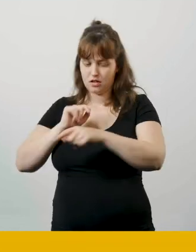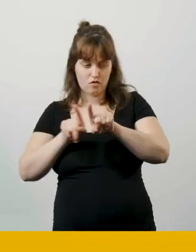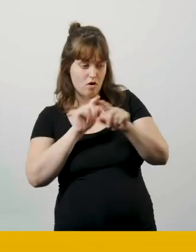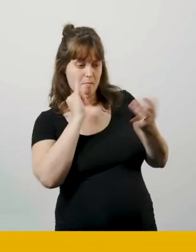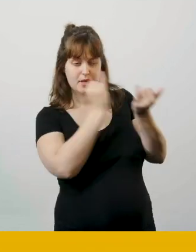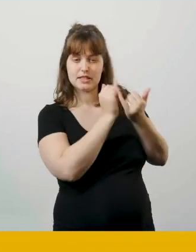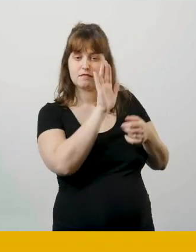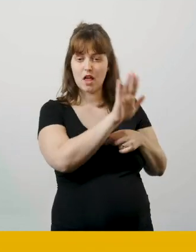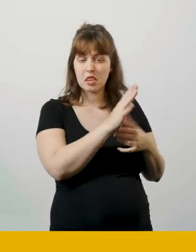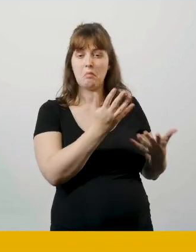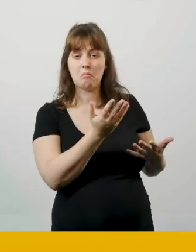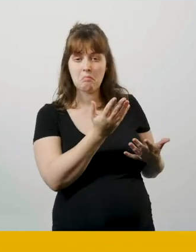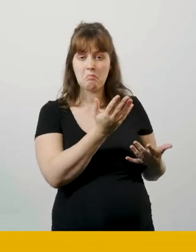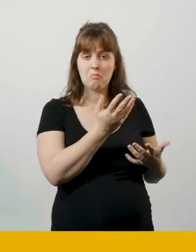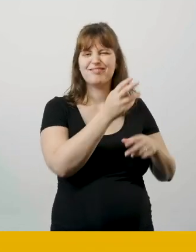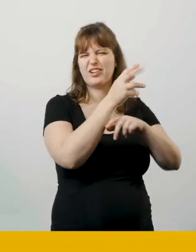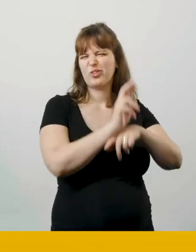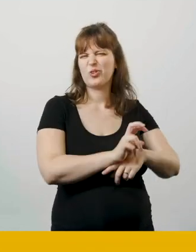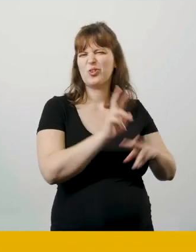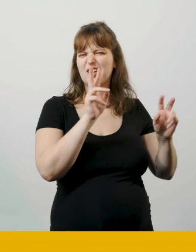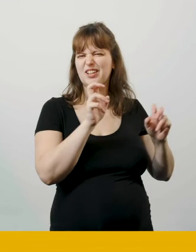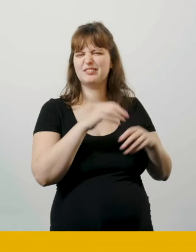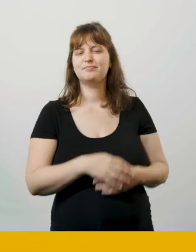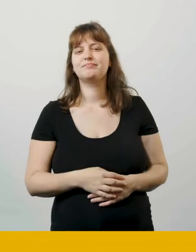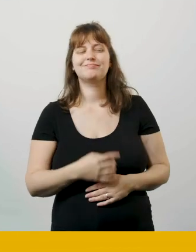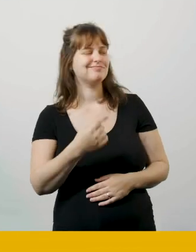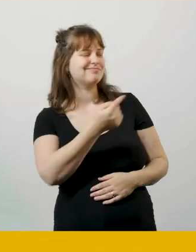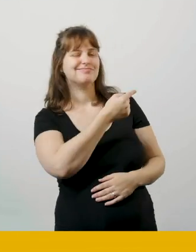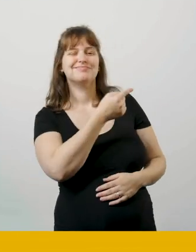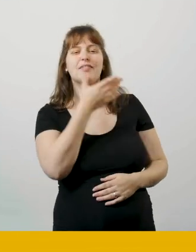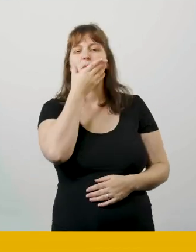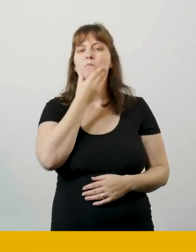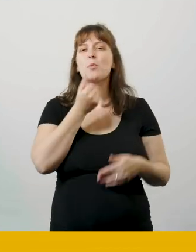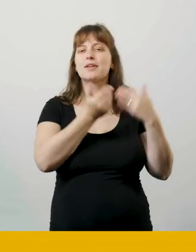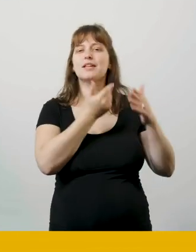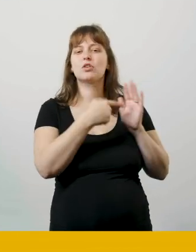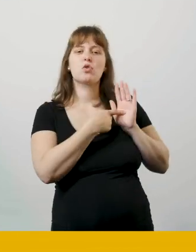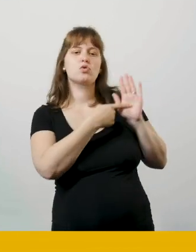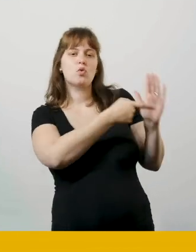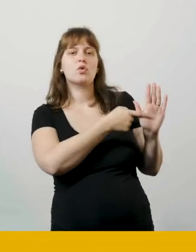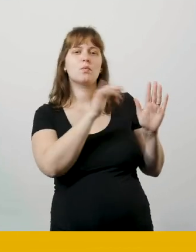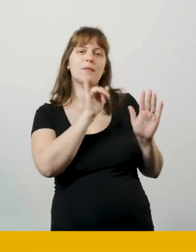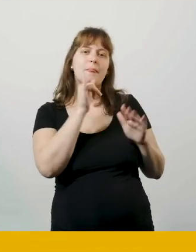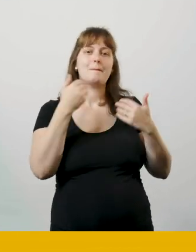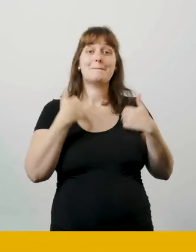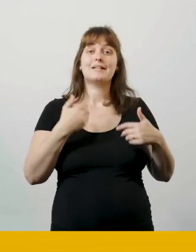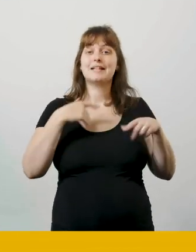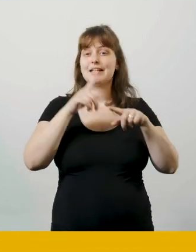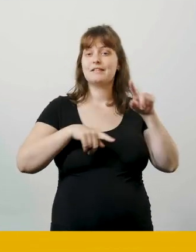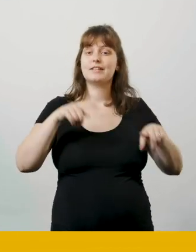This is a nice way to portray human diversity and how